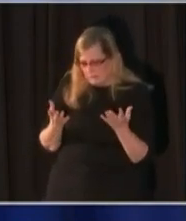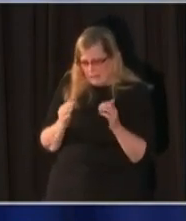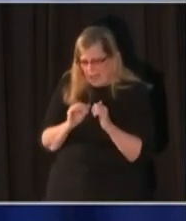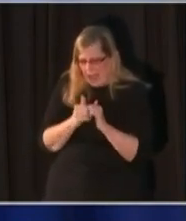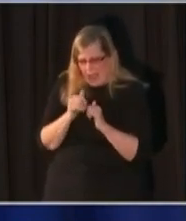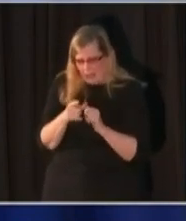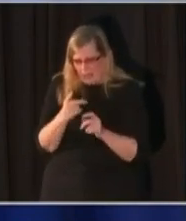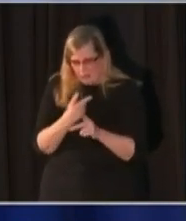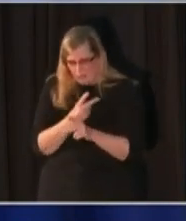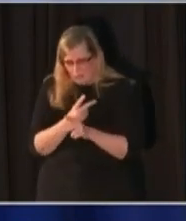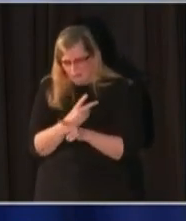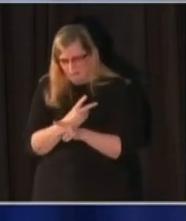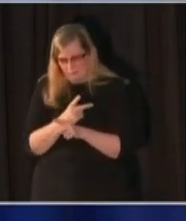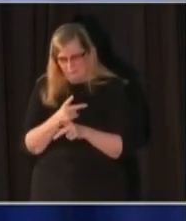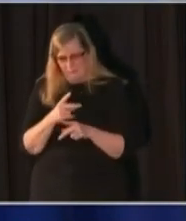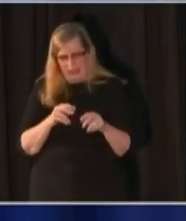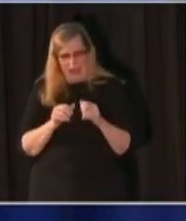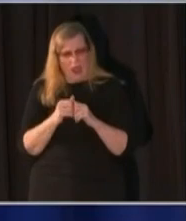do that?